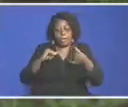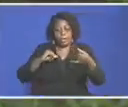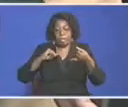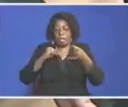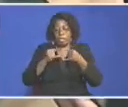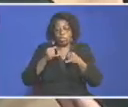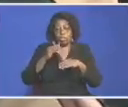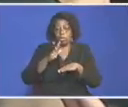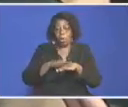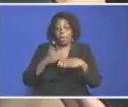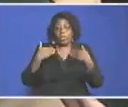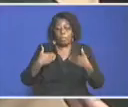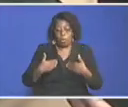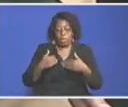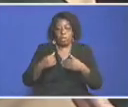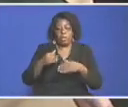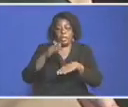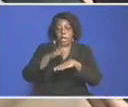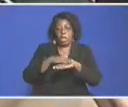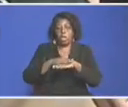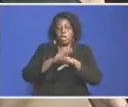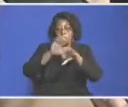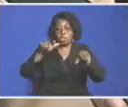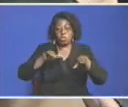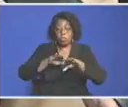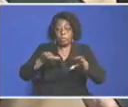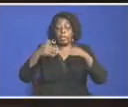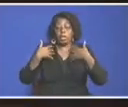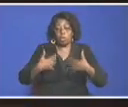on the body. He was in swimming attire.